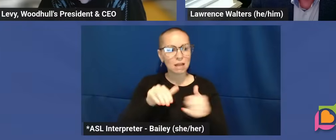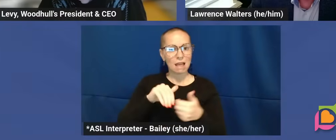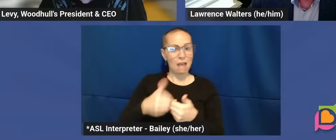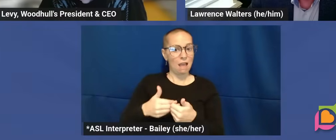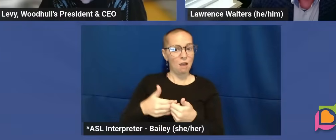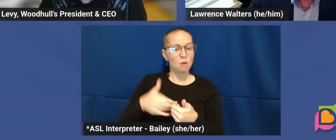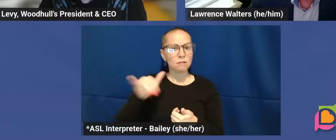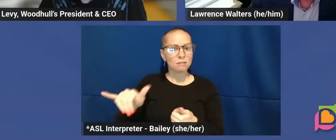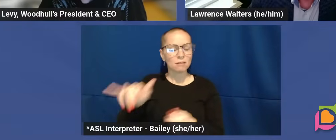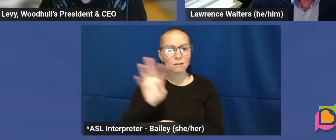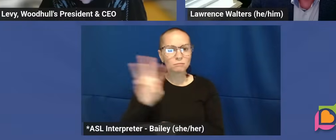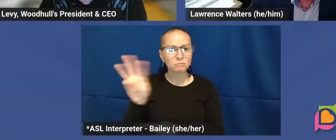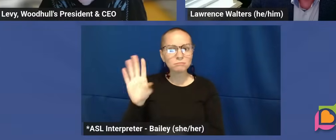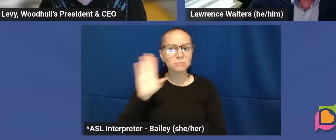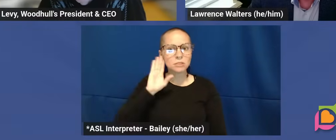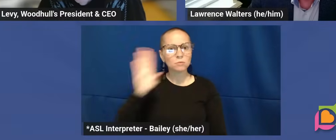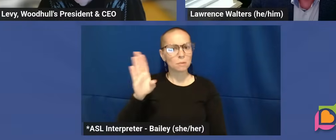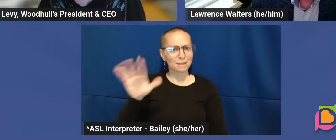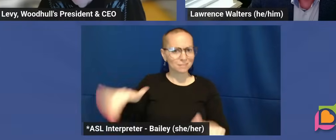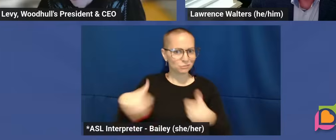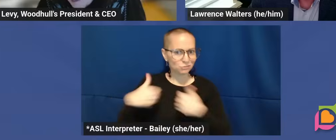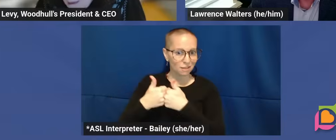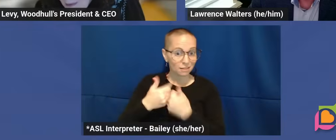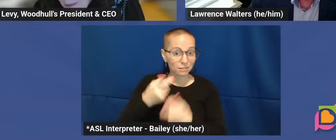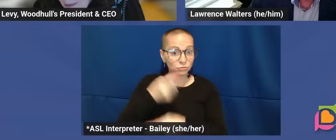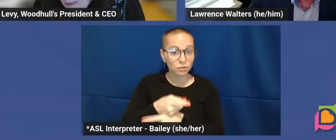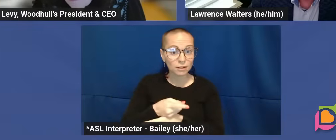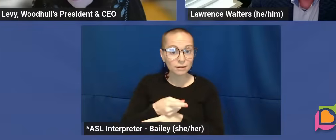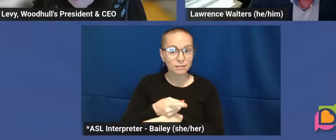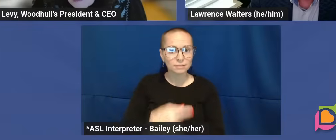Those are the sites that are going to be a challenge, correct?